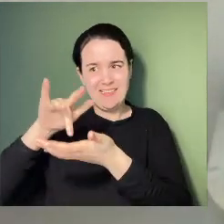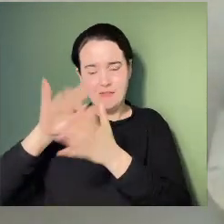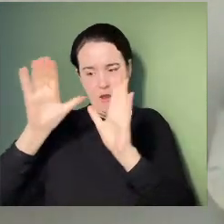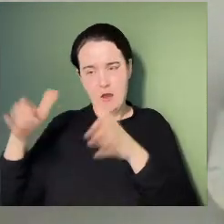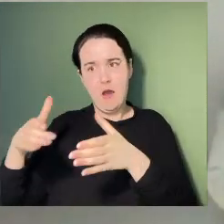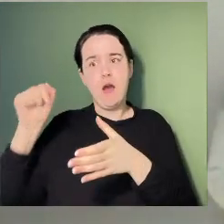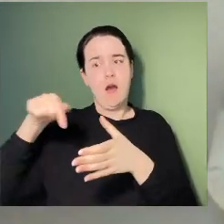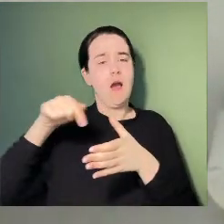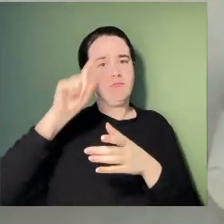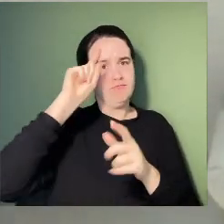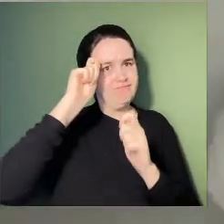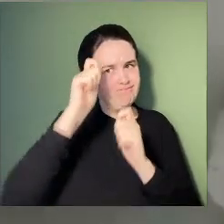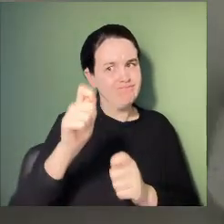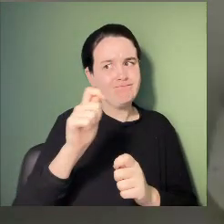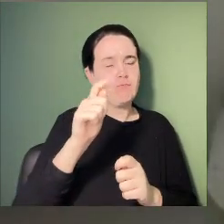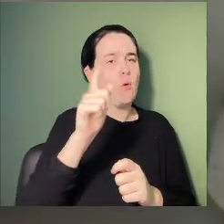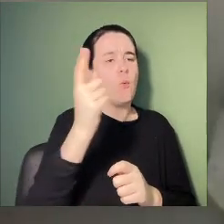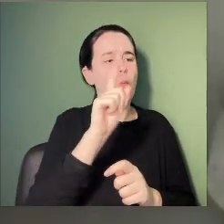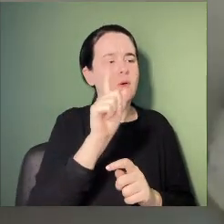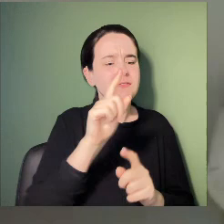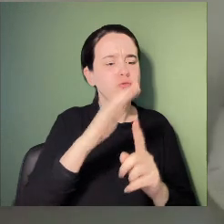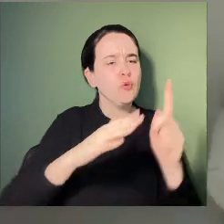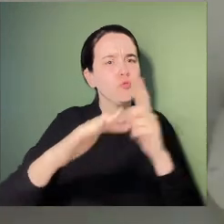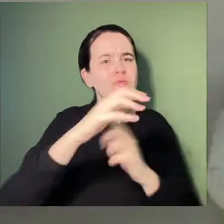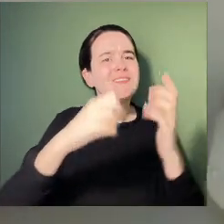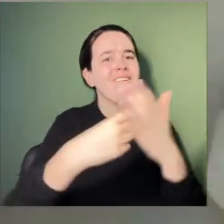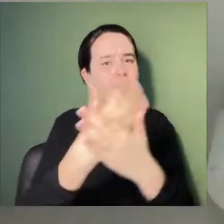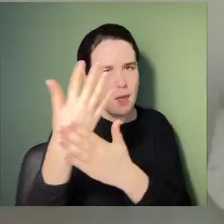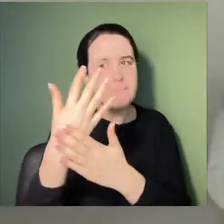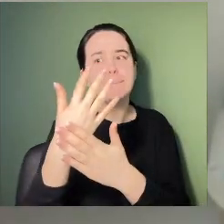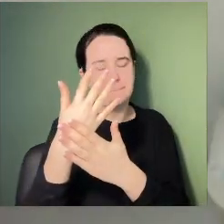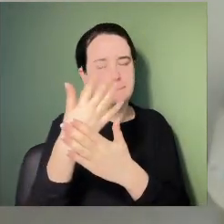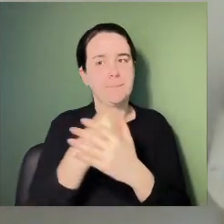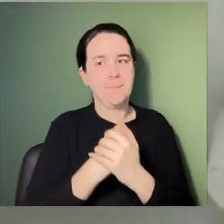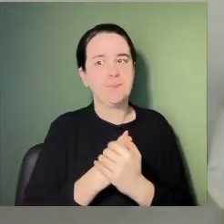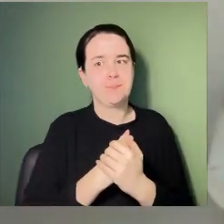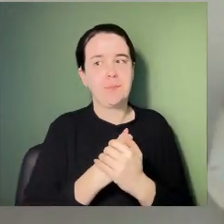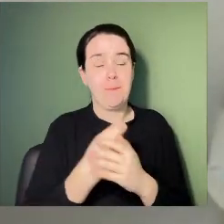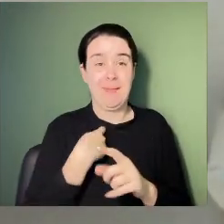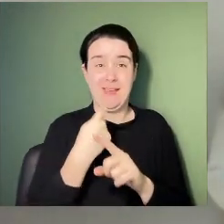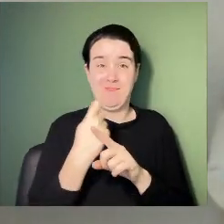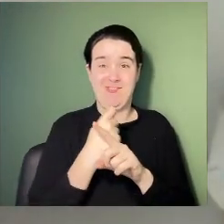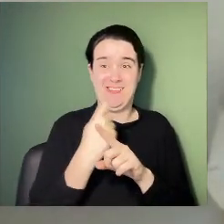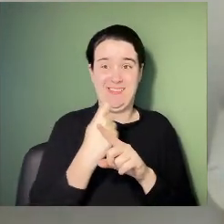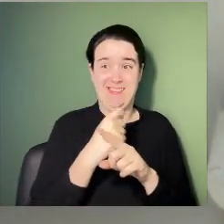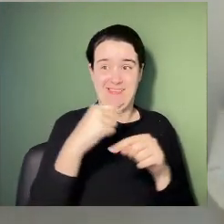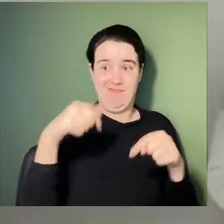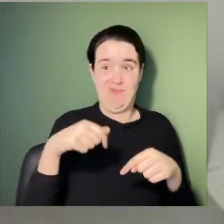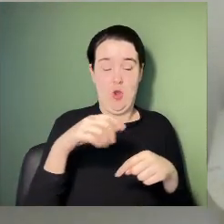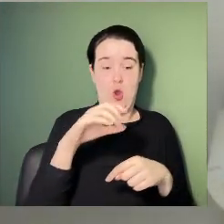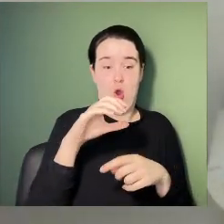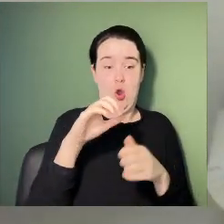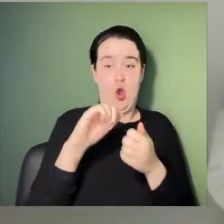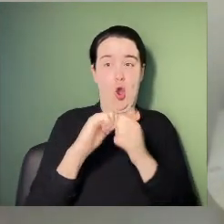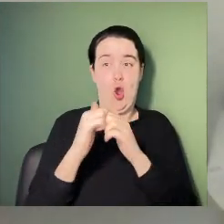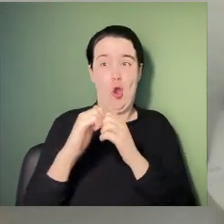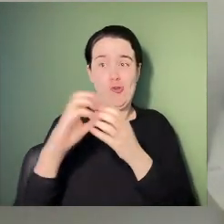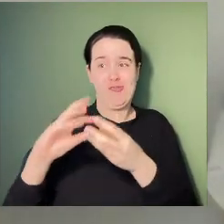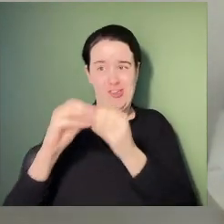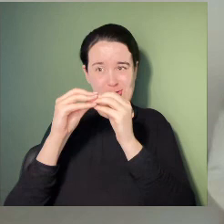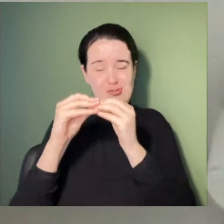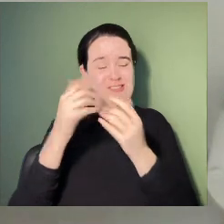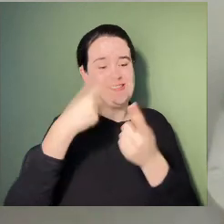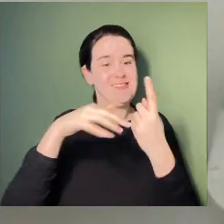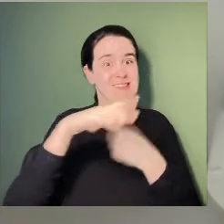social capital for social development. And at my practice at Co-Creation Hub, at the Tech and